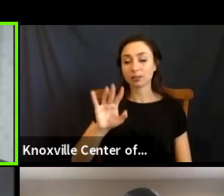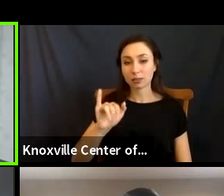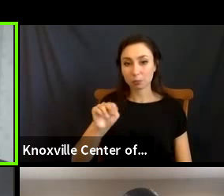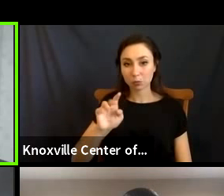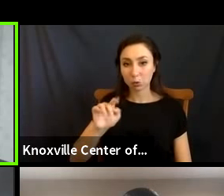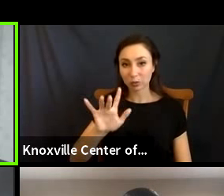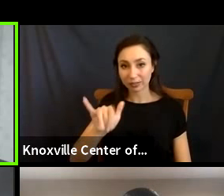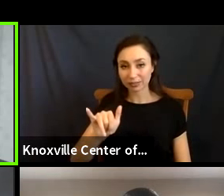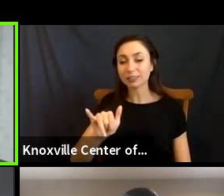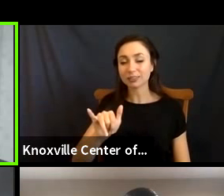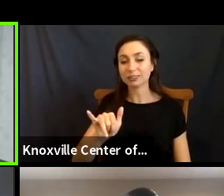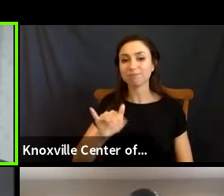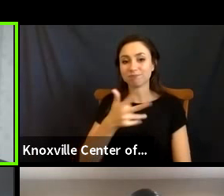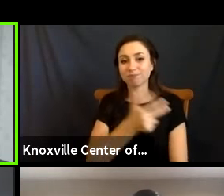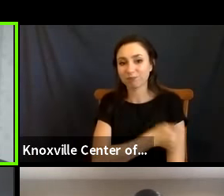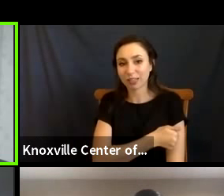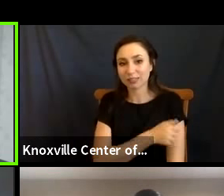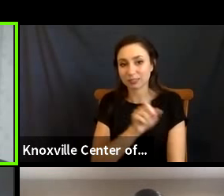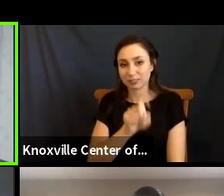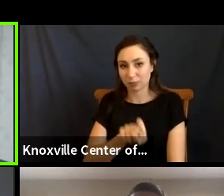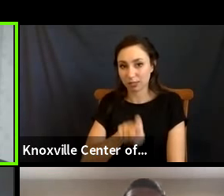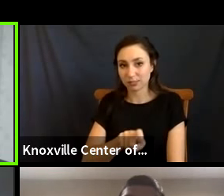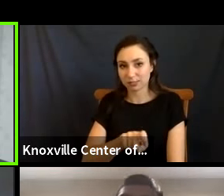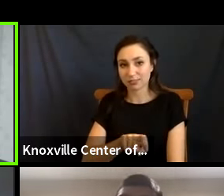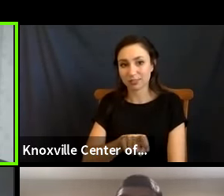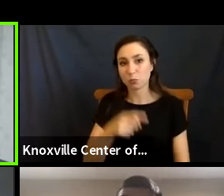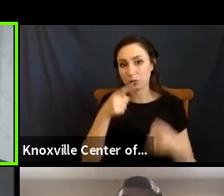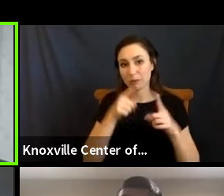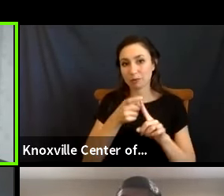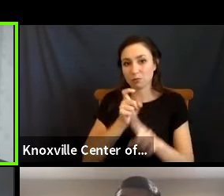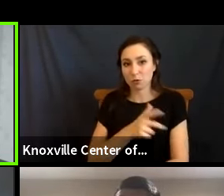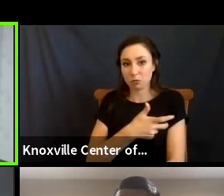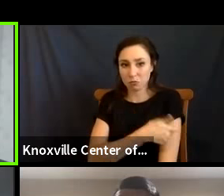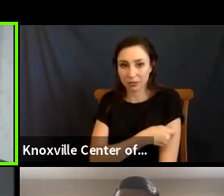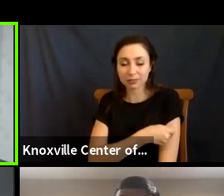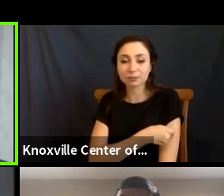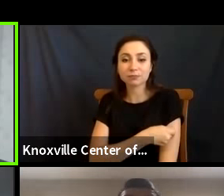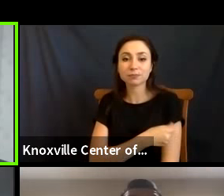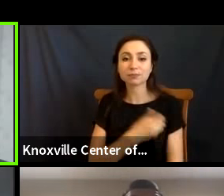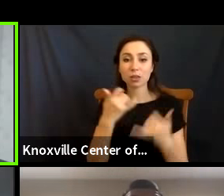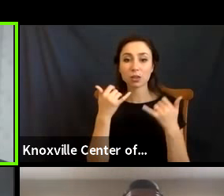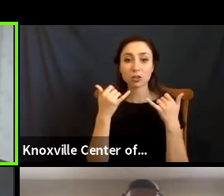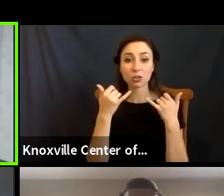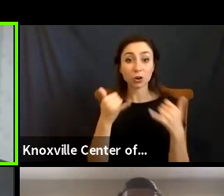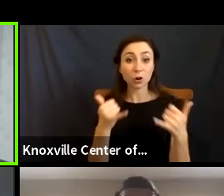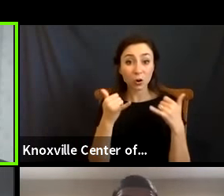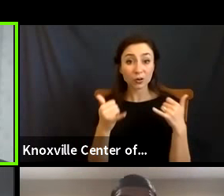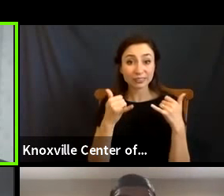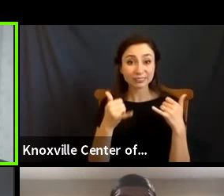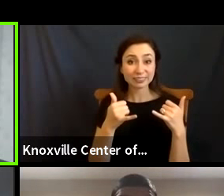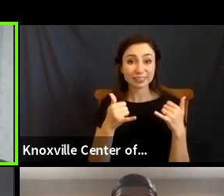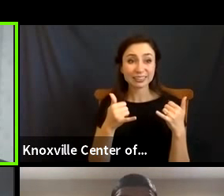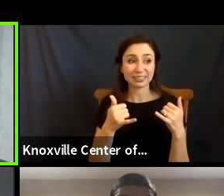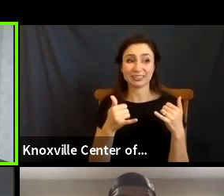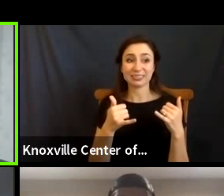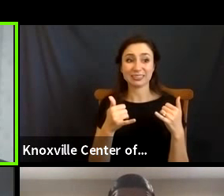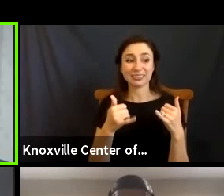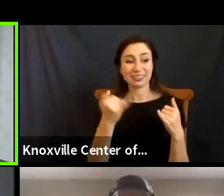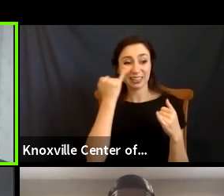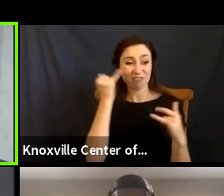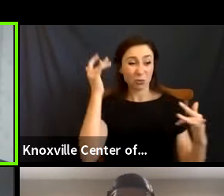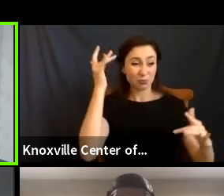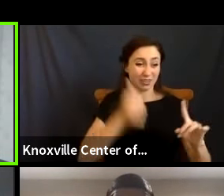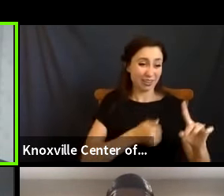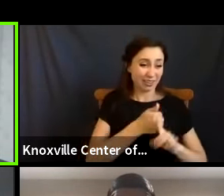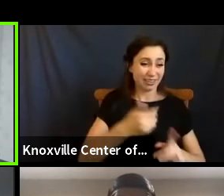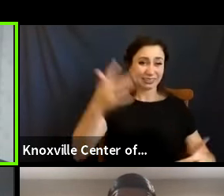vaccination because right now, it doesn't appear that the immunity you get from having disease is long lasting. We might learn something